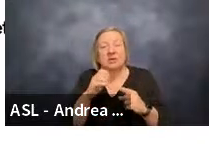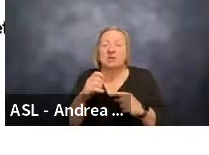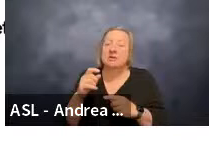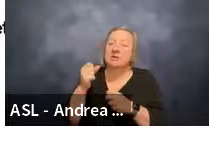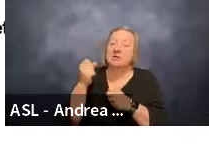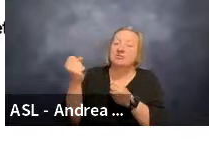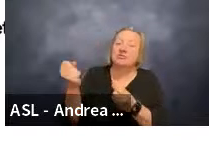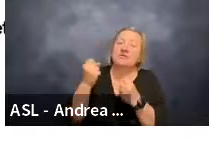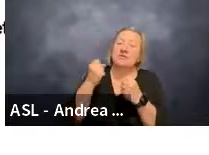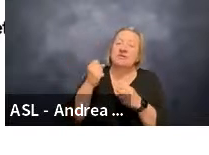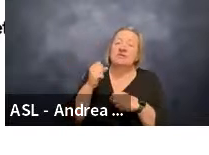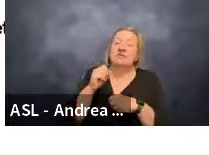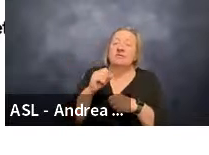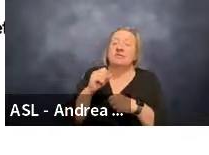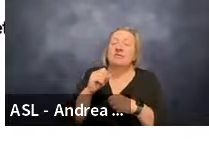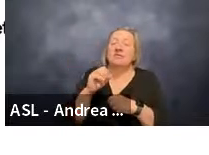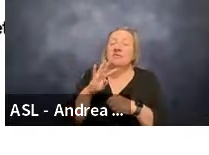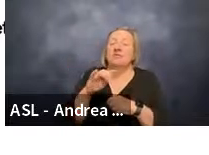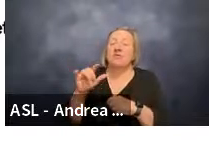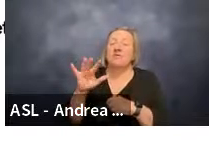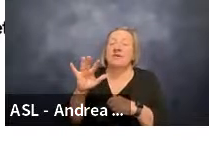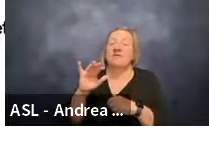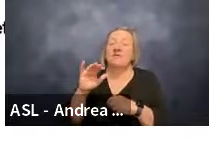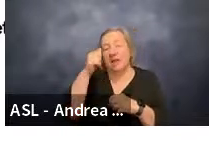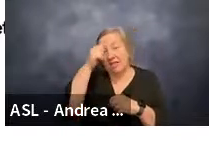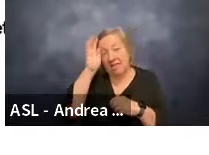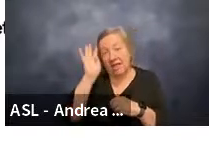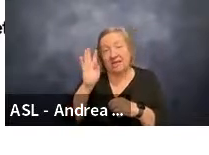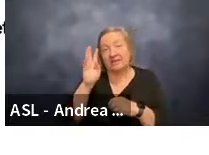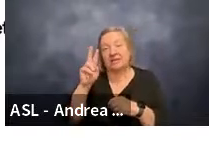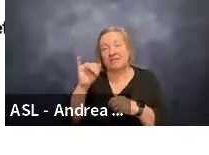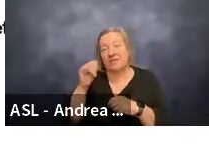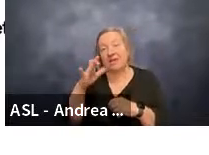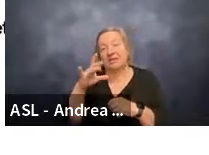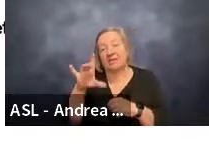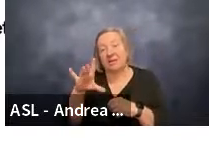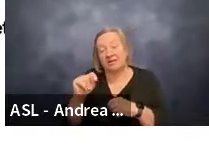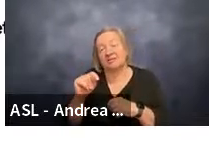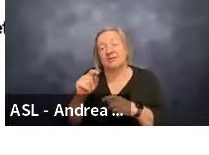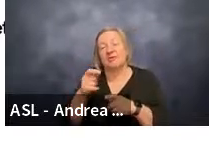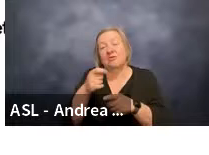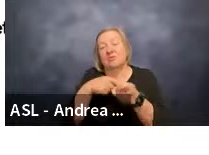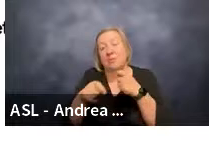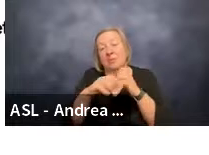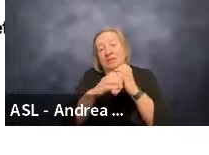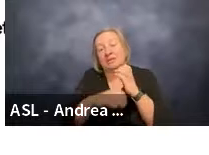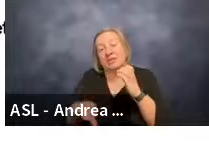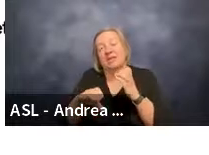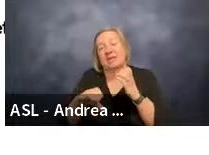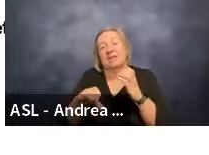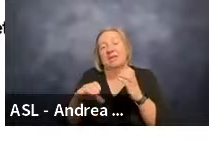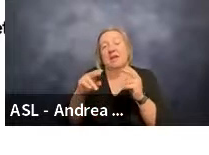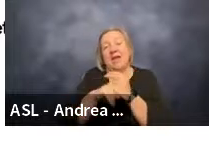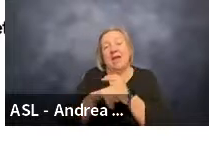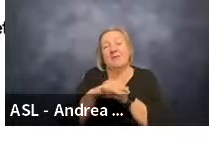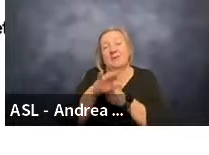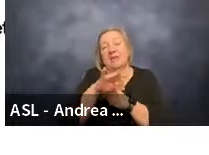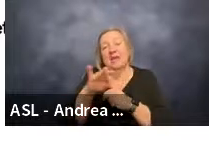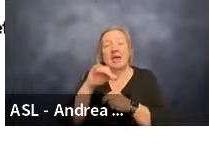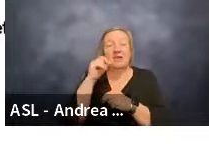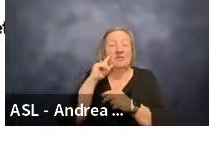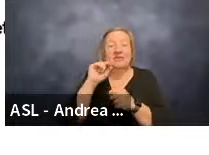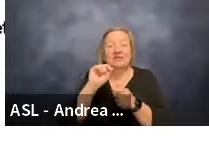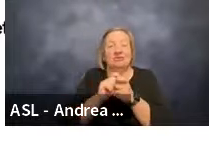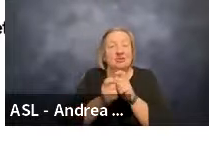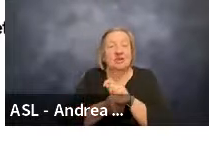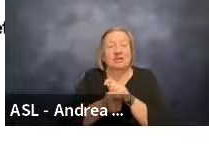or 5 in the the Alaska Viaduct replacement tunnel, the Highway 99. I don't think that has really changed people's behaviors too much